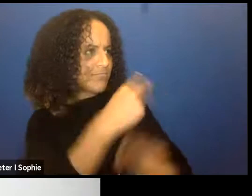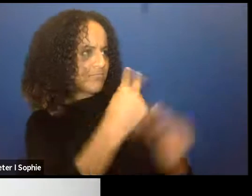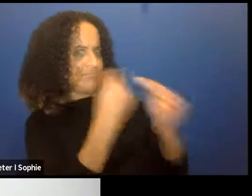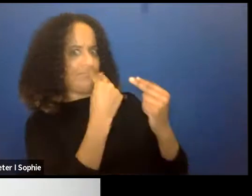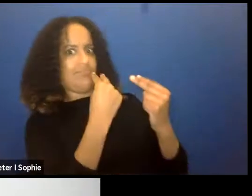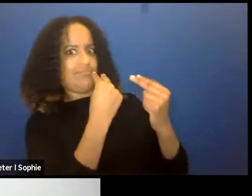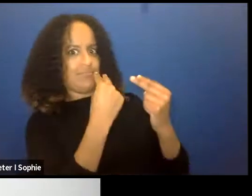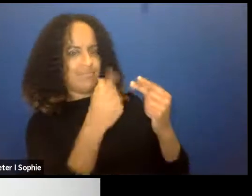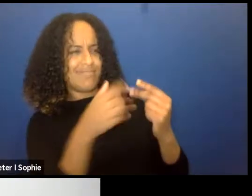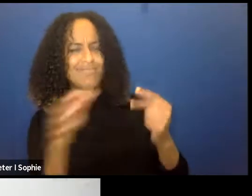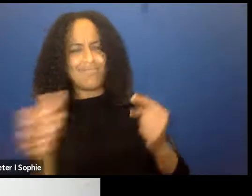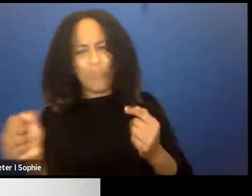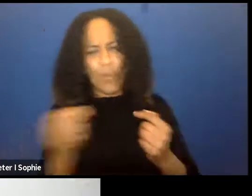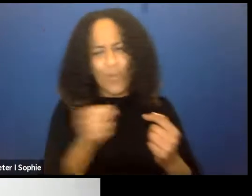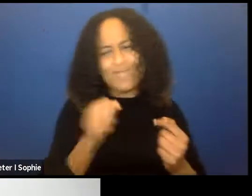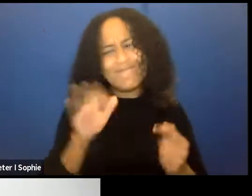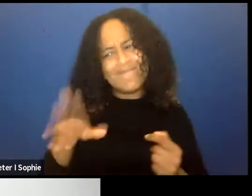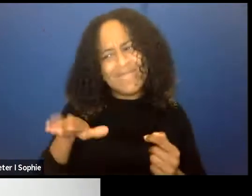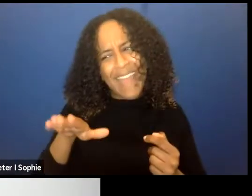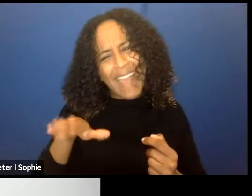pulled to the side later and go, hey,